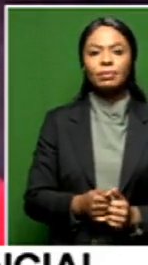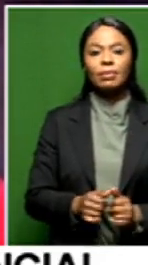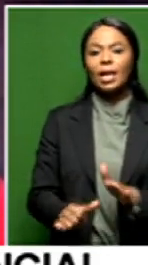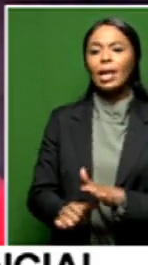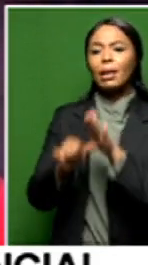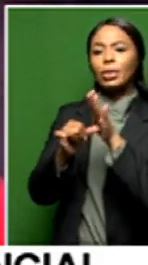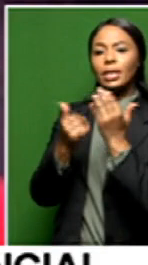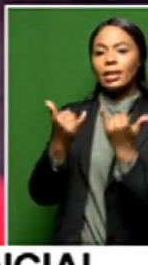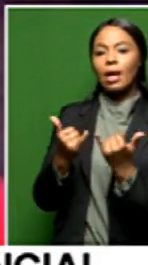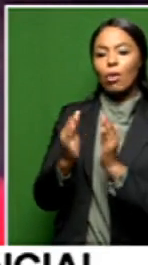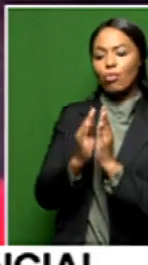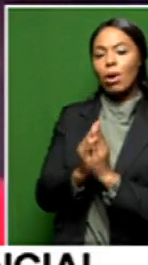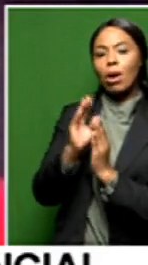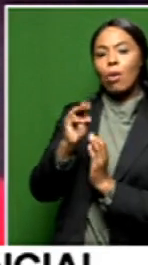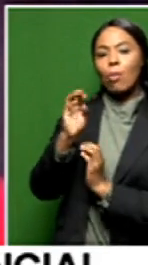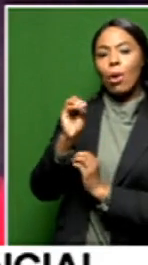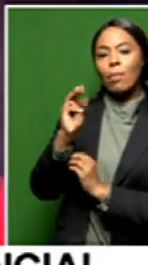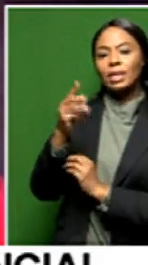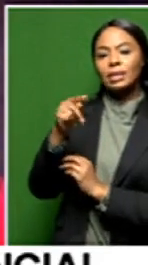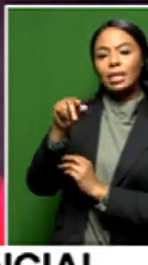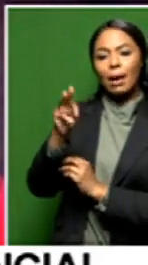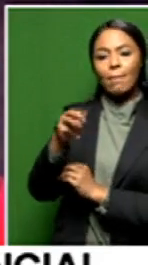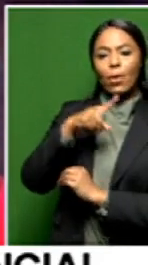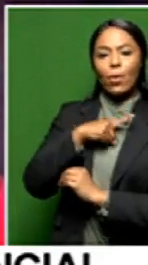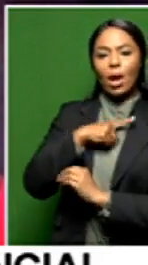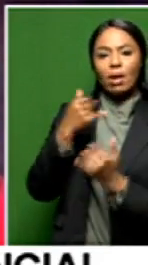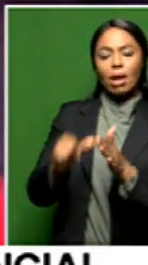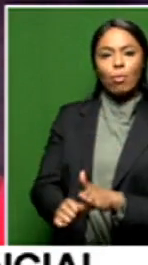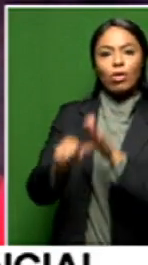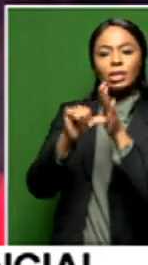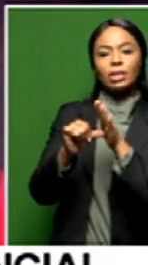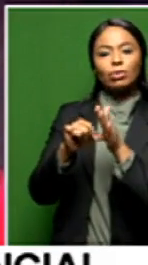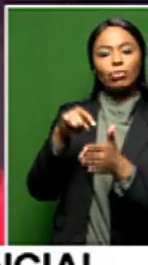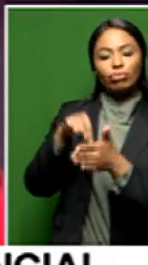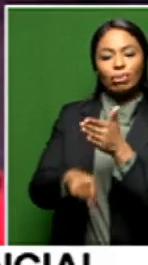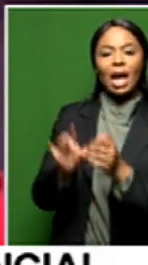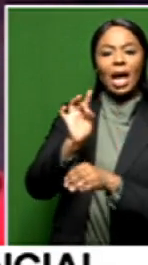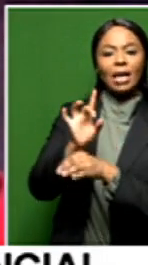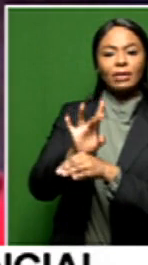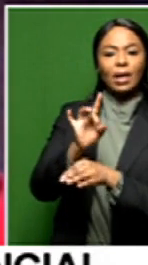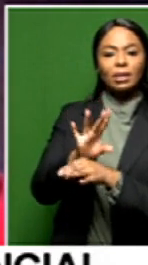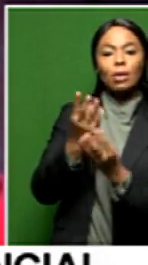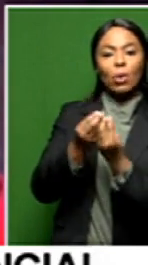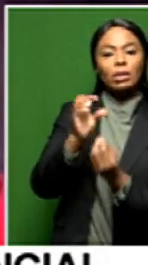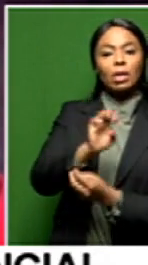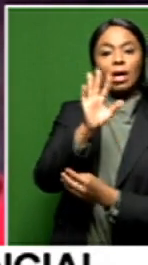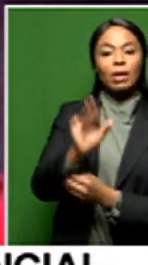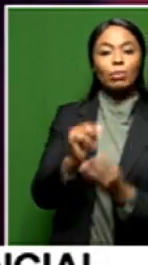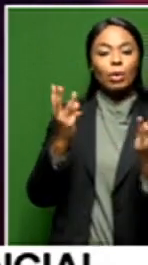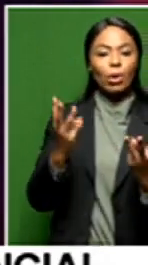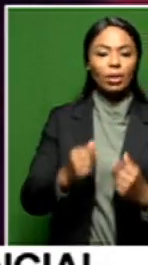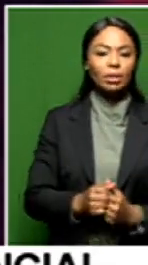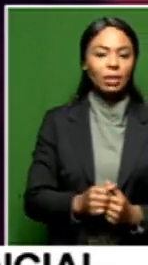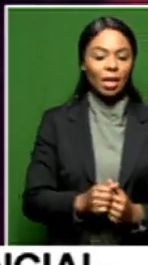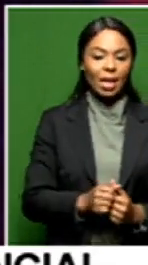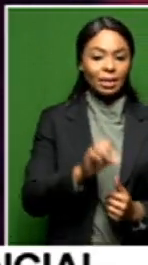for Momentum to show, to share the insights with South Africans. It's important for us to share the insights